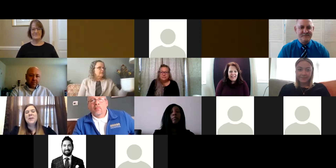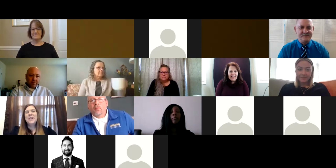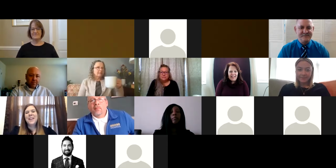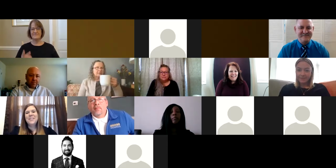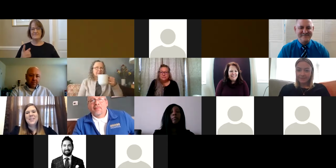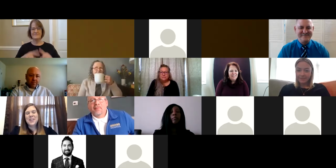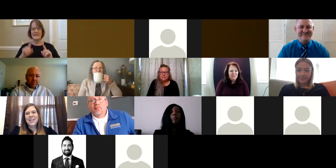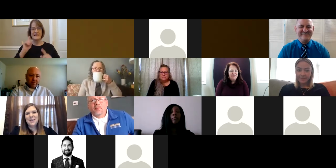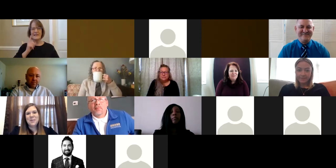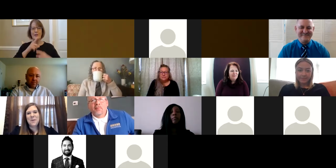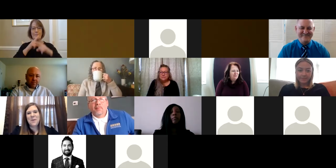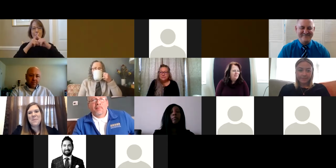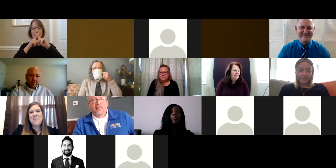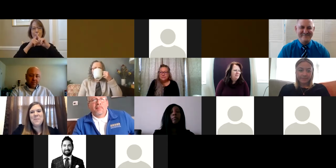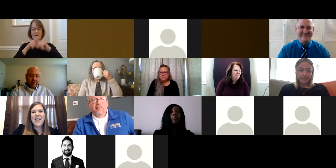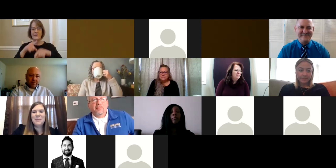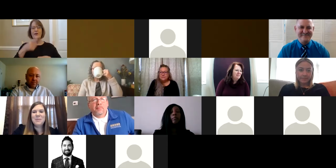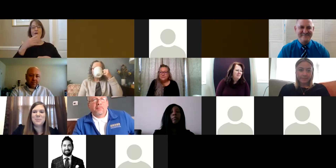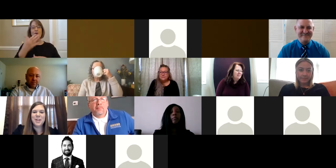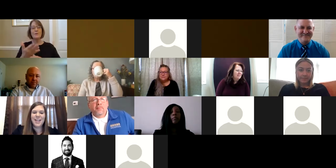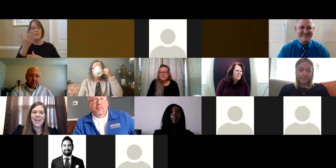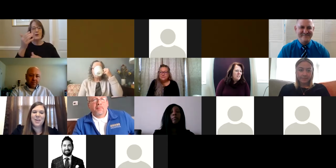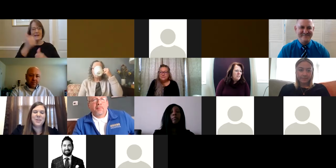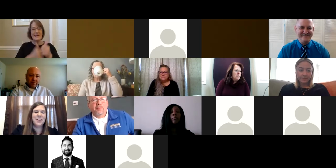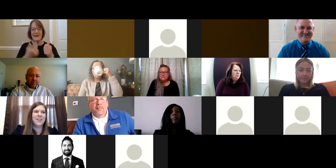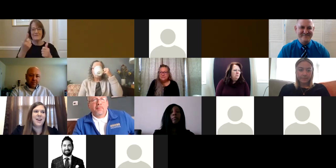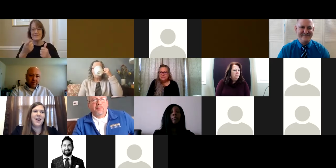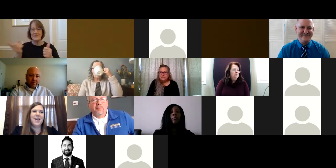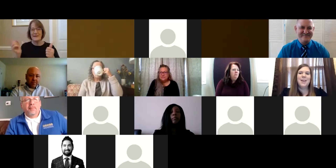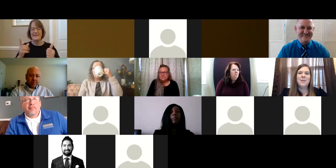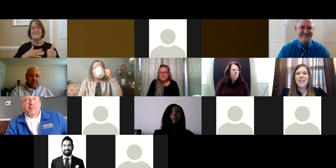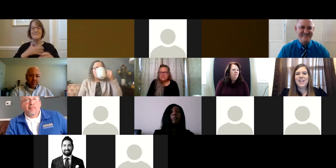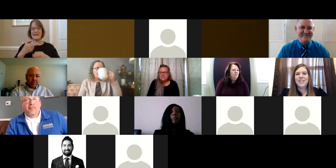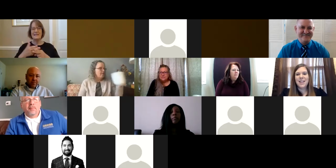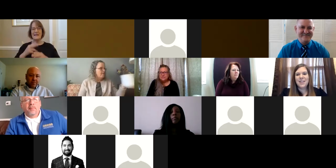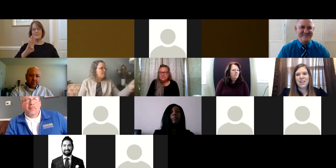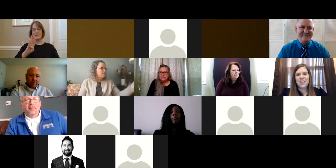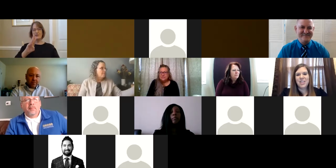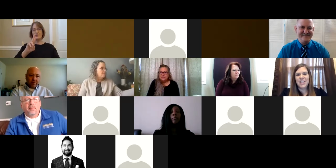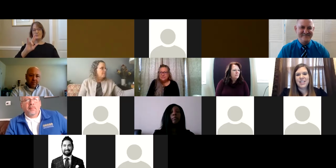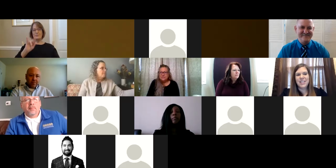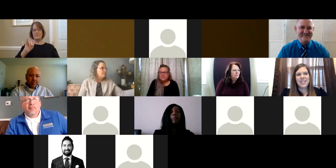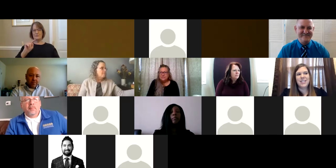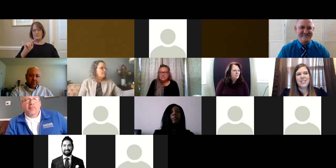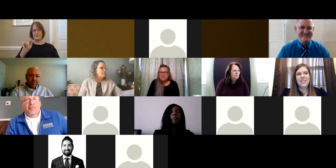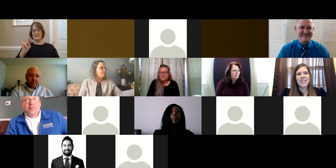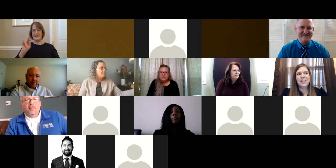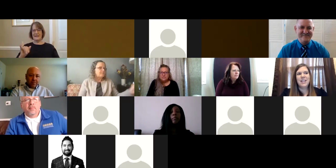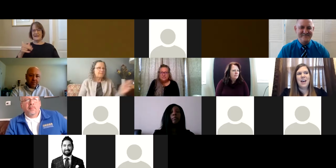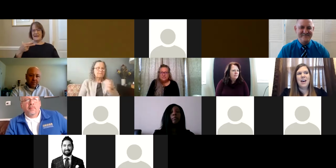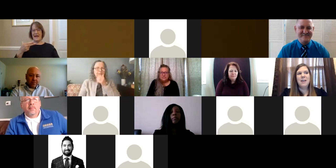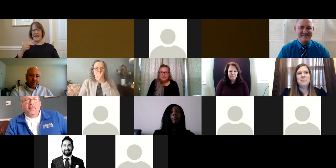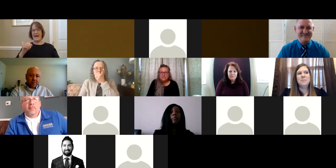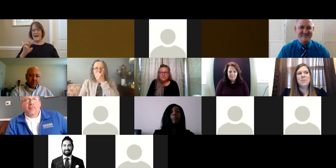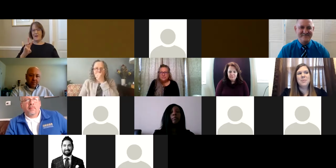Good morning, everyone. My name is Brittany Howard. I am the Technology